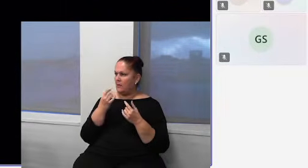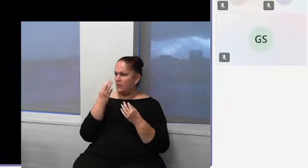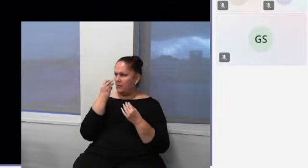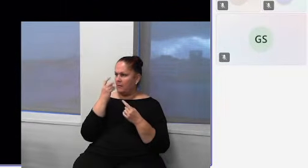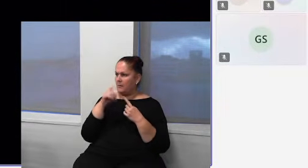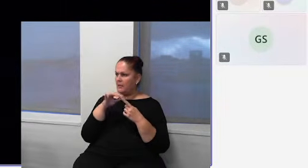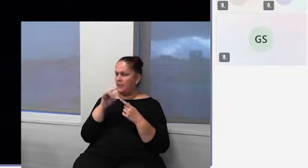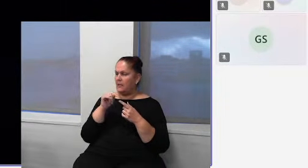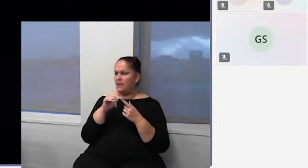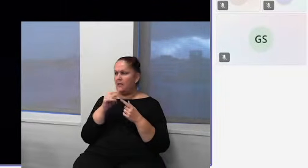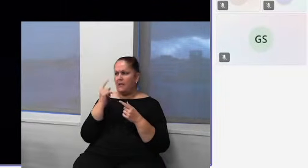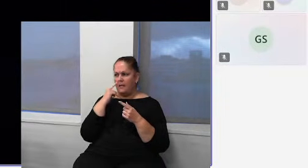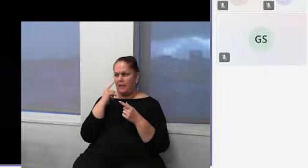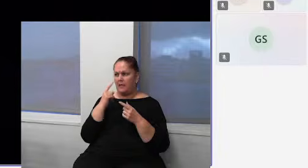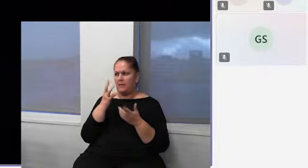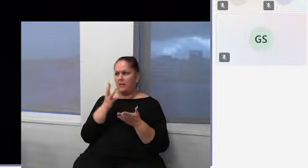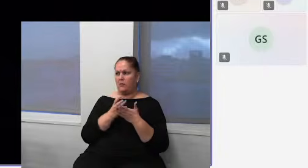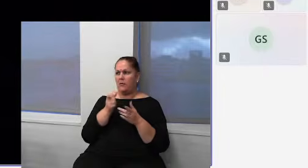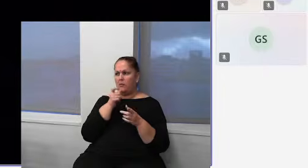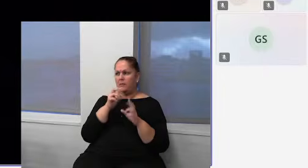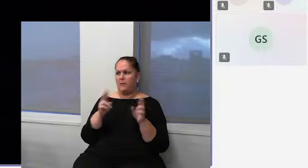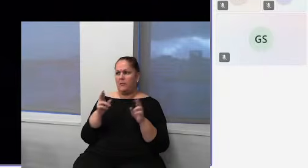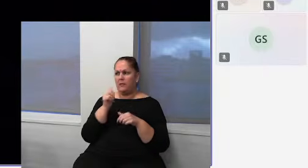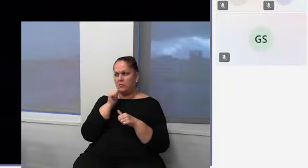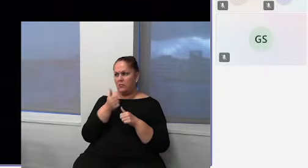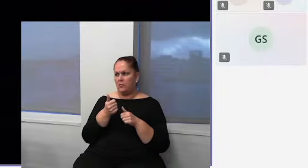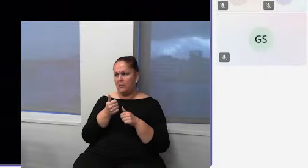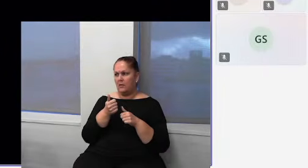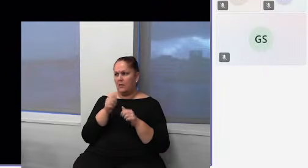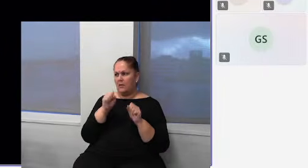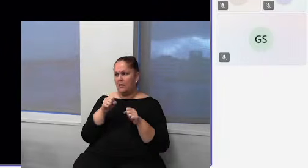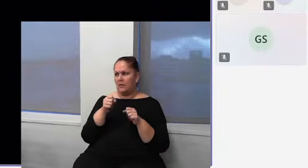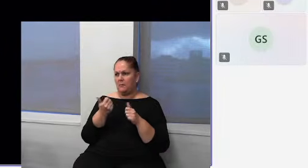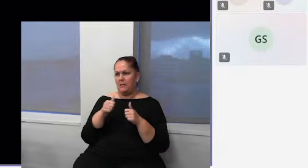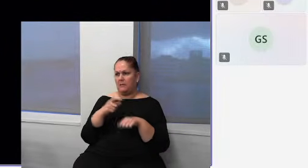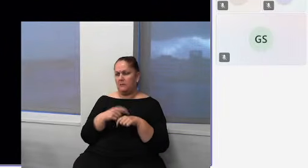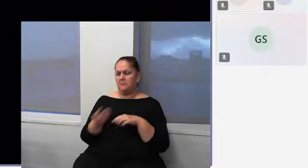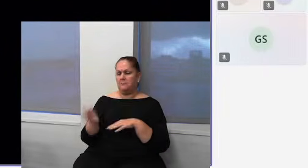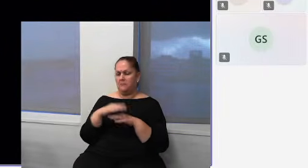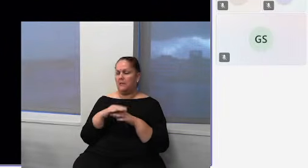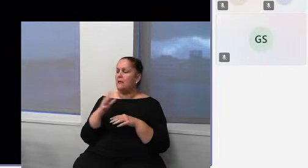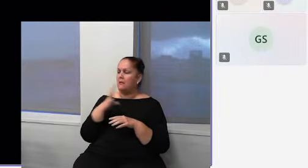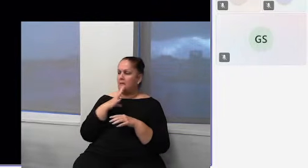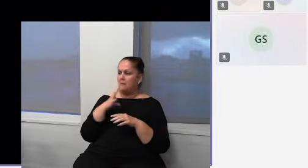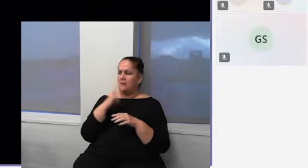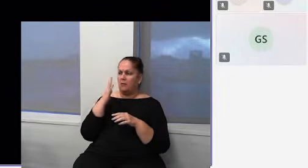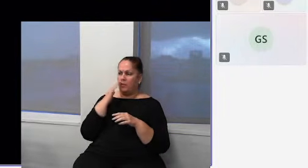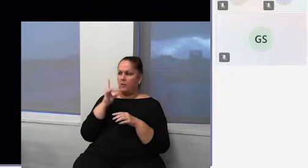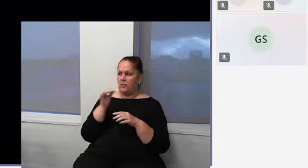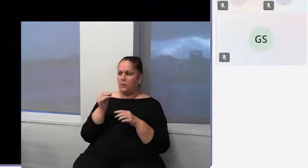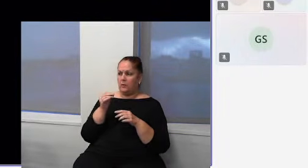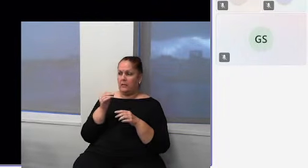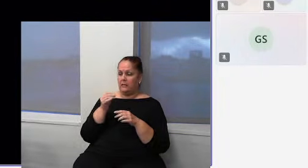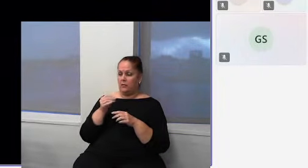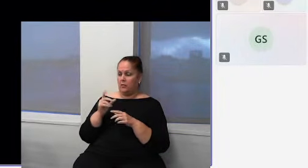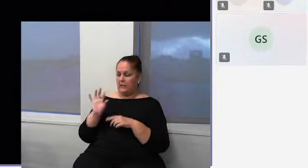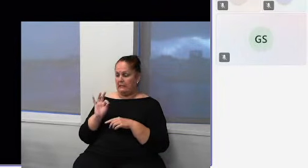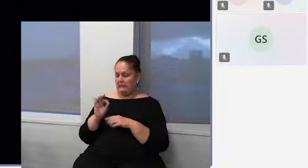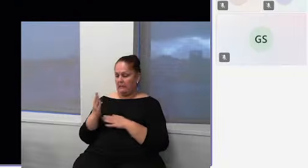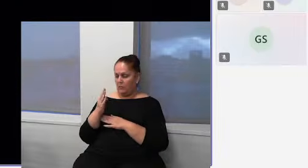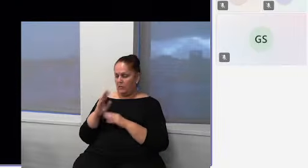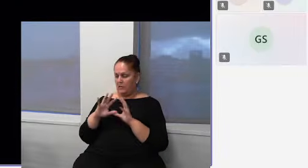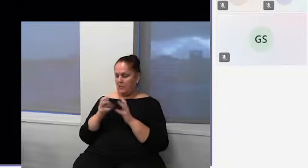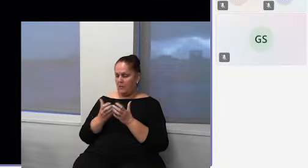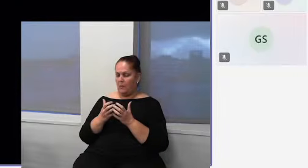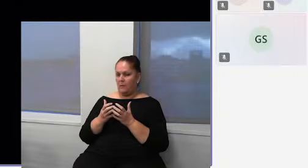you'd like, and I'll think about it. Ms. Mercado? I think the witness will be ready tomorrow, so it could be throughout the day. All right. Well, I'll tell you what. Why don't we do it